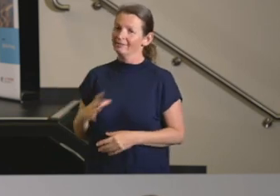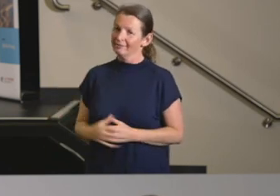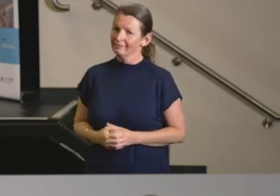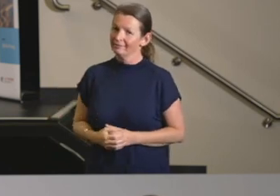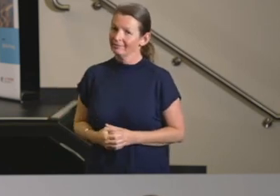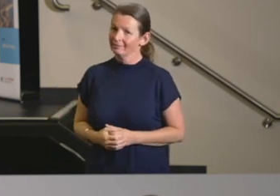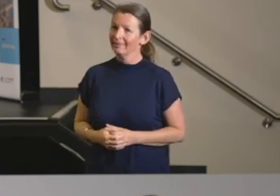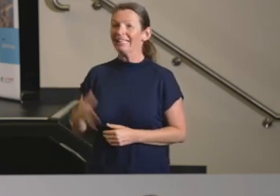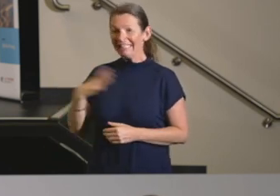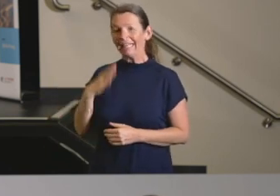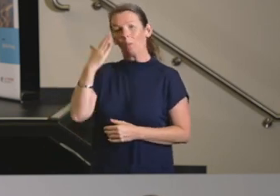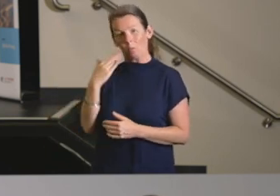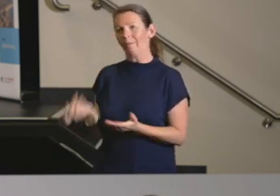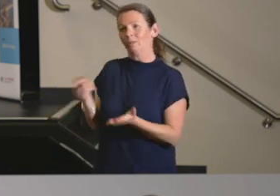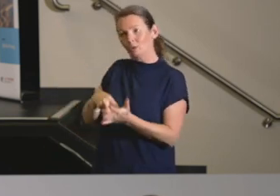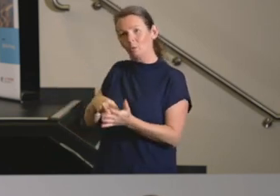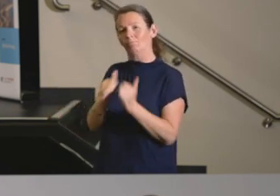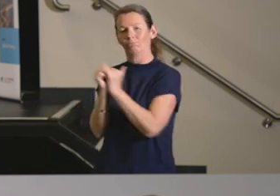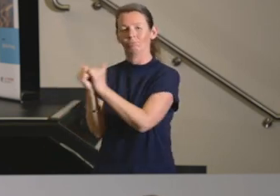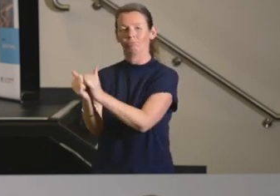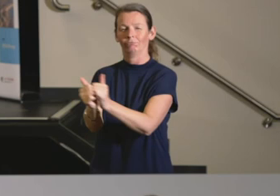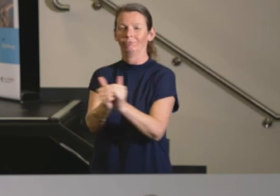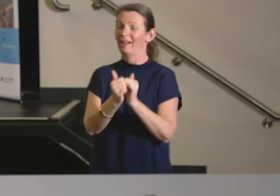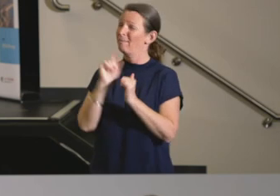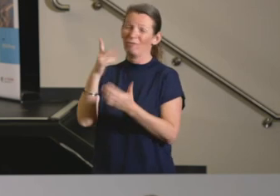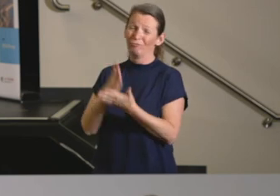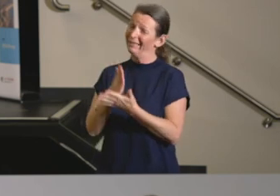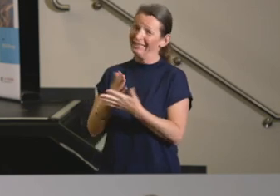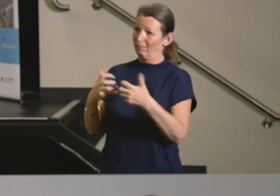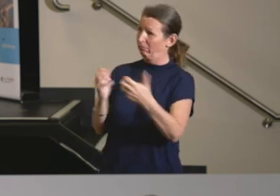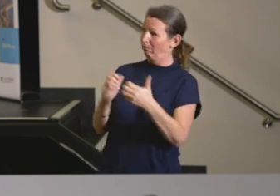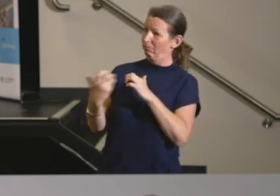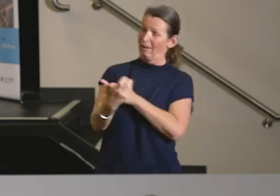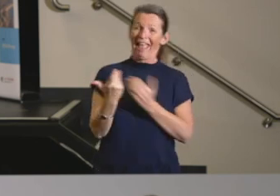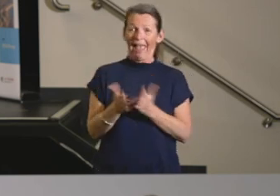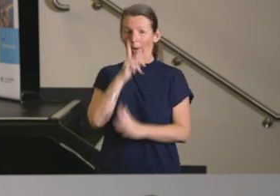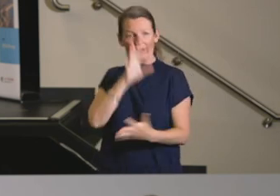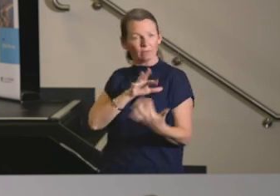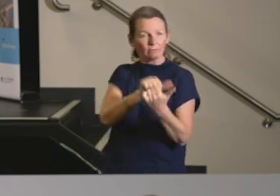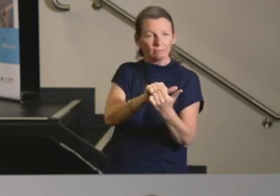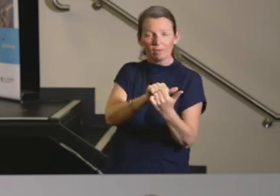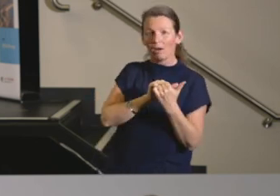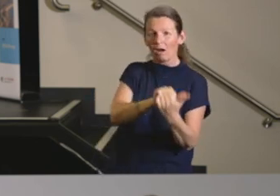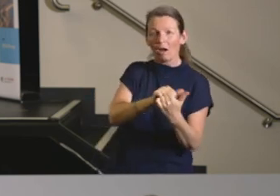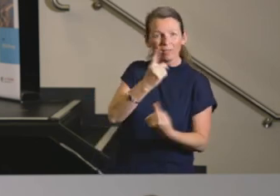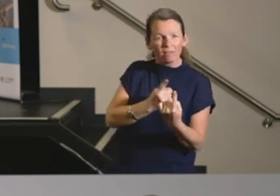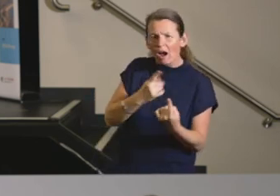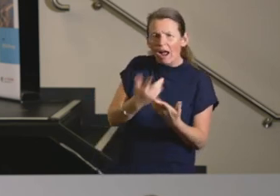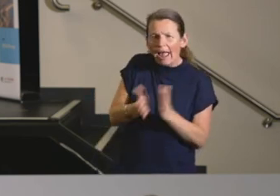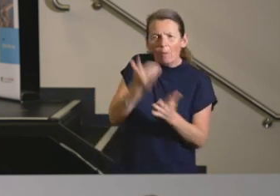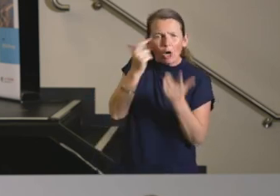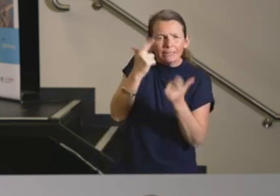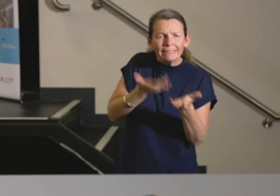and to come together. Unfortunately, it's very fragmented in how we come together, work together to strategize about how there's